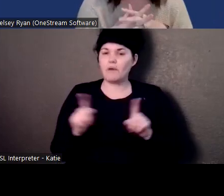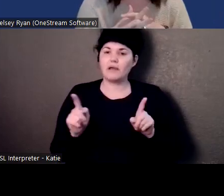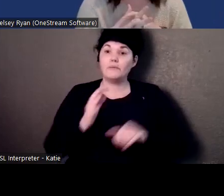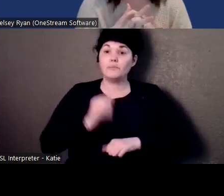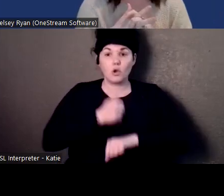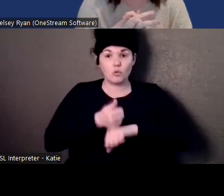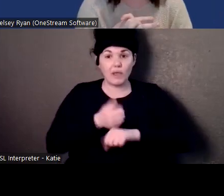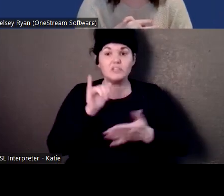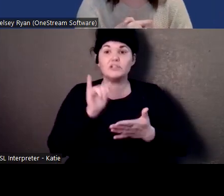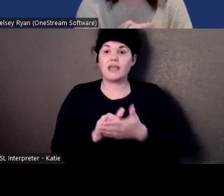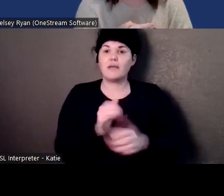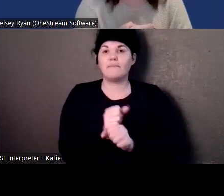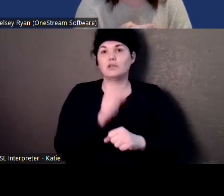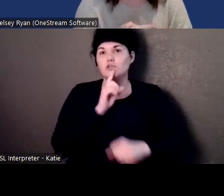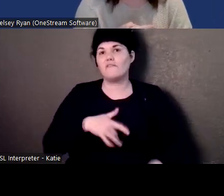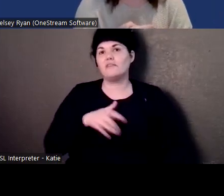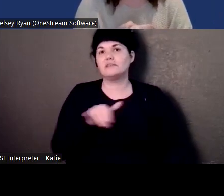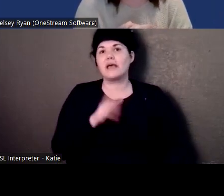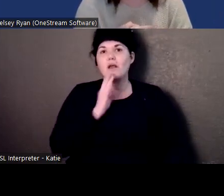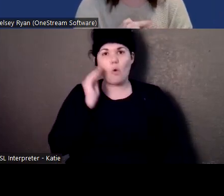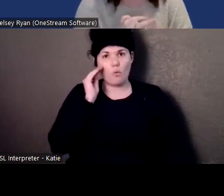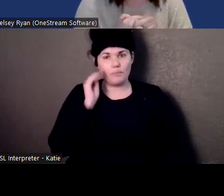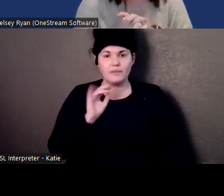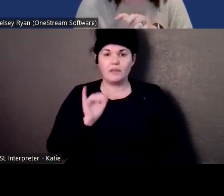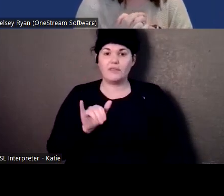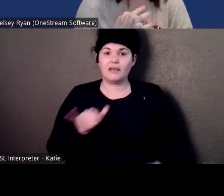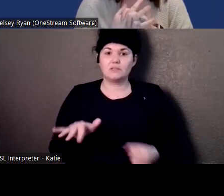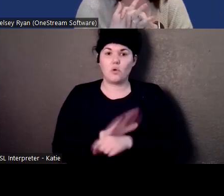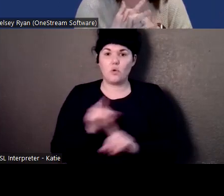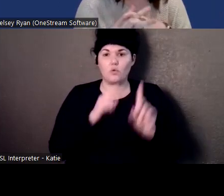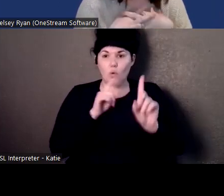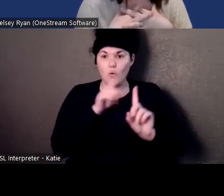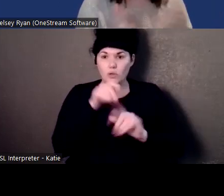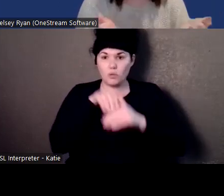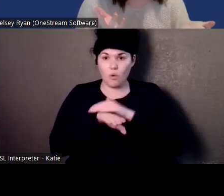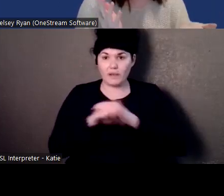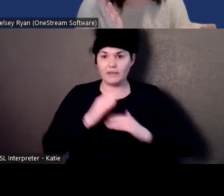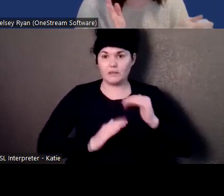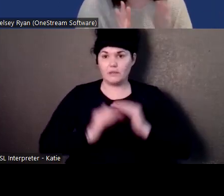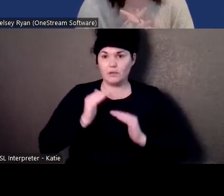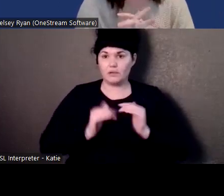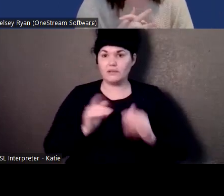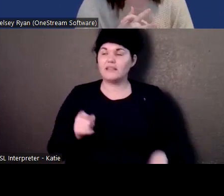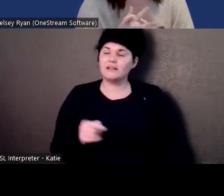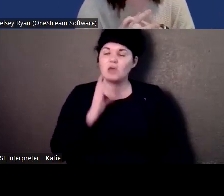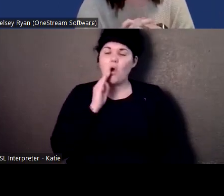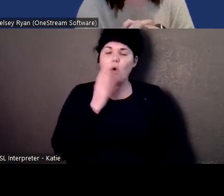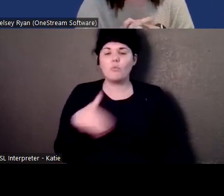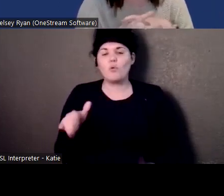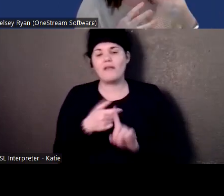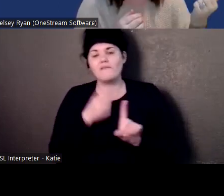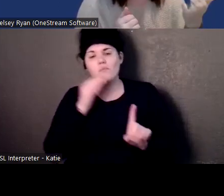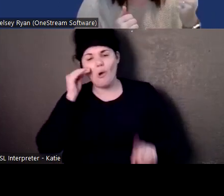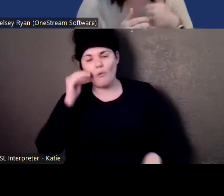sure that it really feels like home. That's our whole goal when you walk into our building, is that you're kind of a home away from home. Then you've